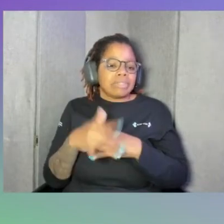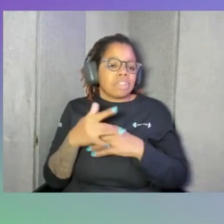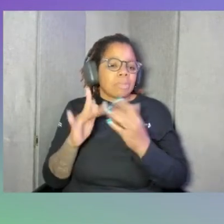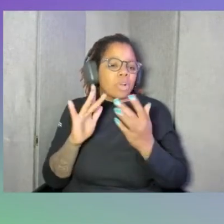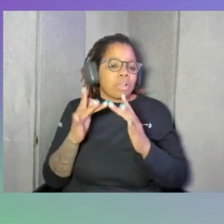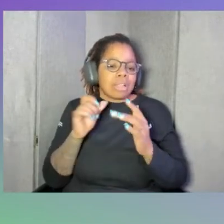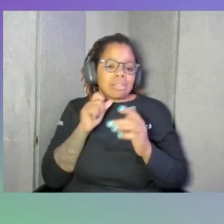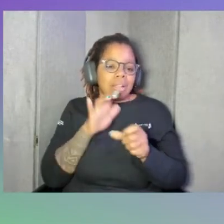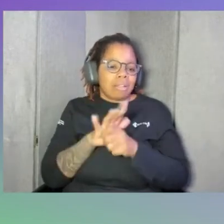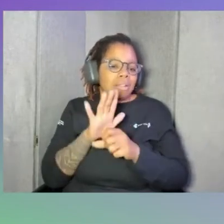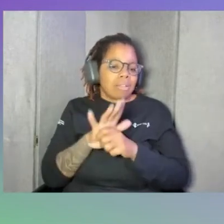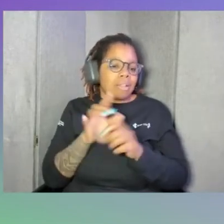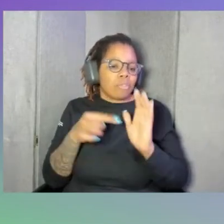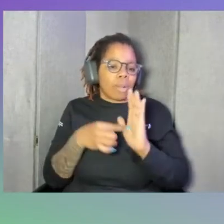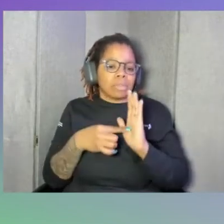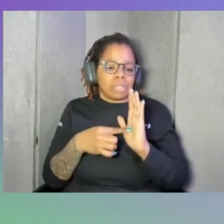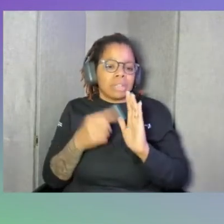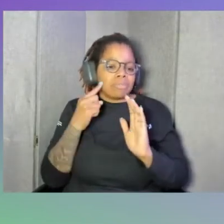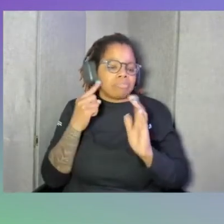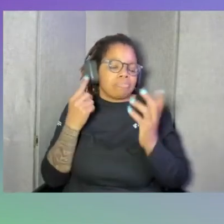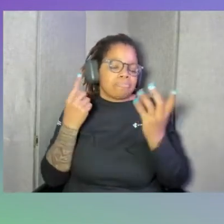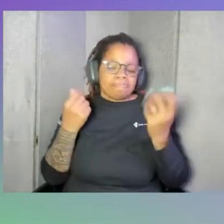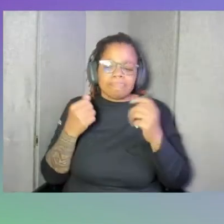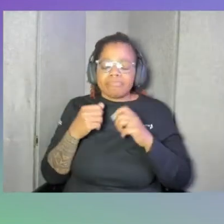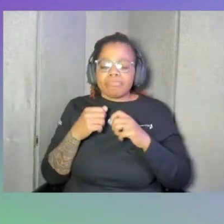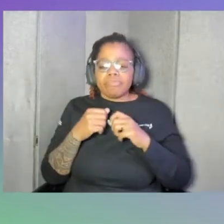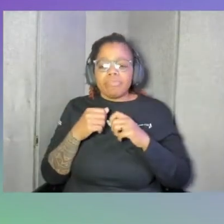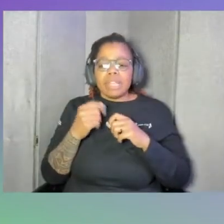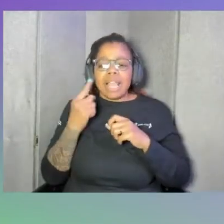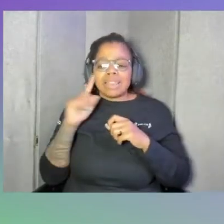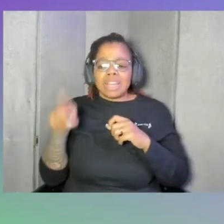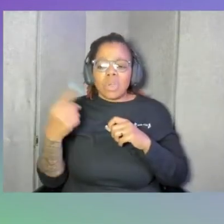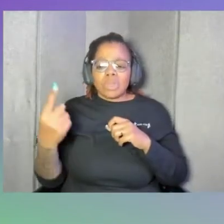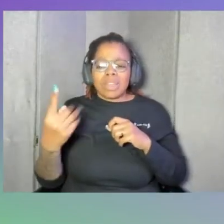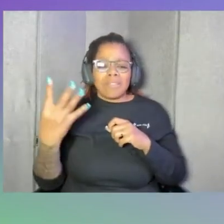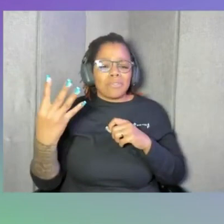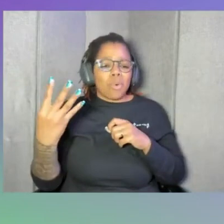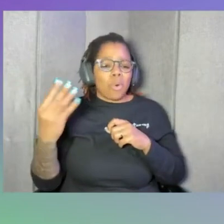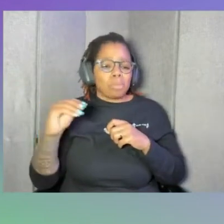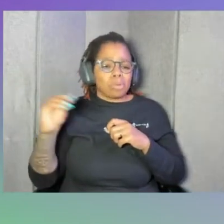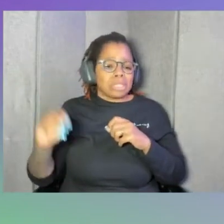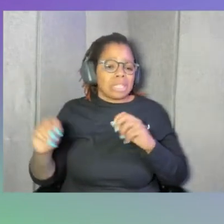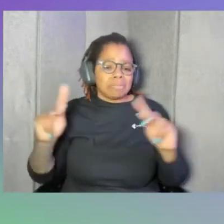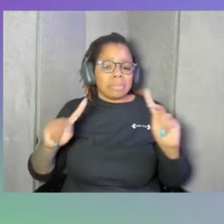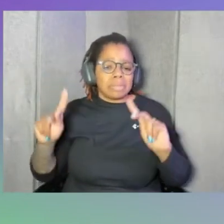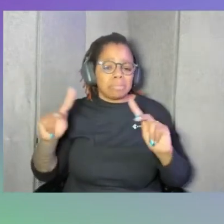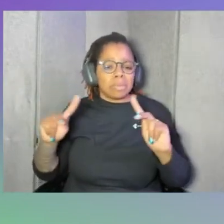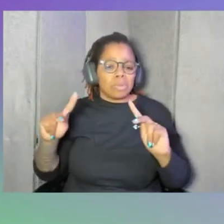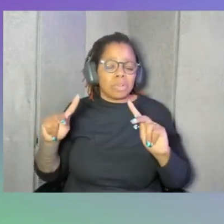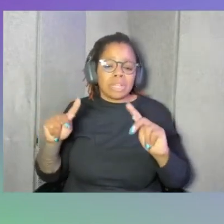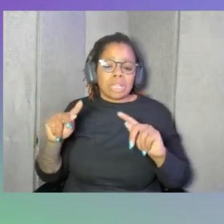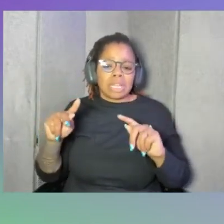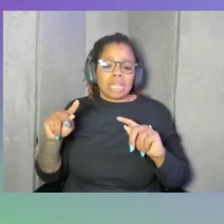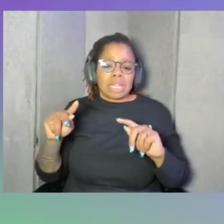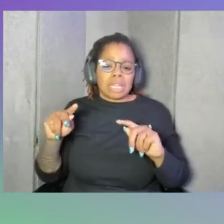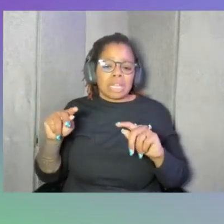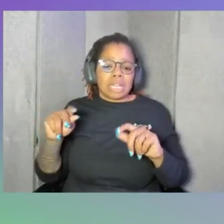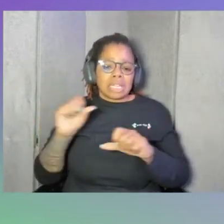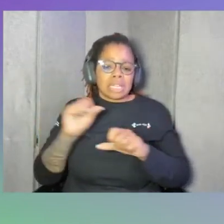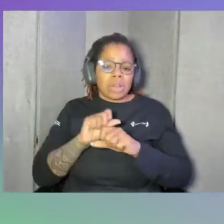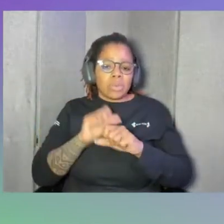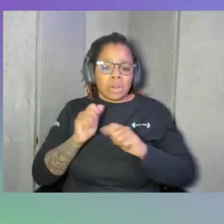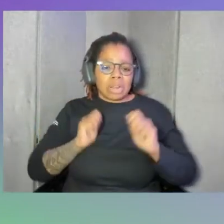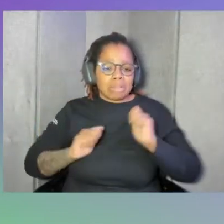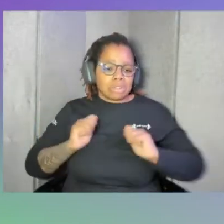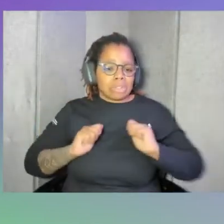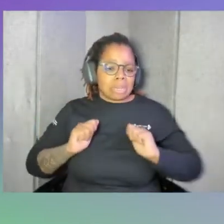enough representation, for example. I think only 4% of people in entertainment